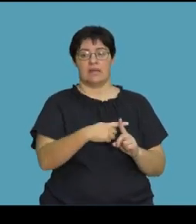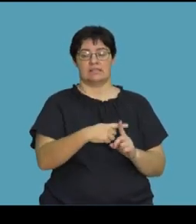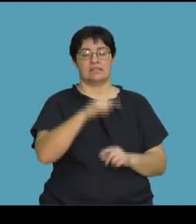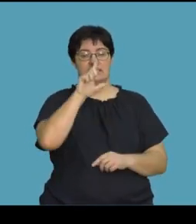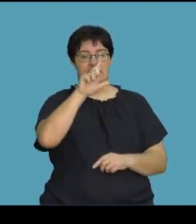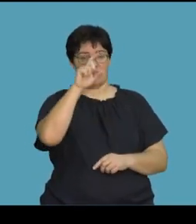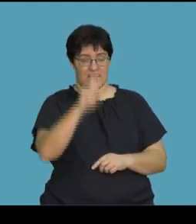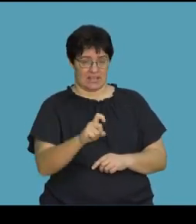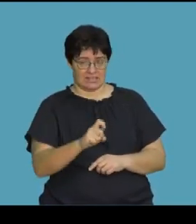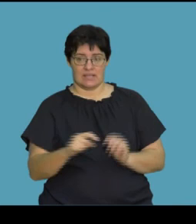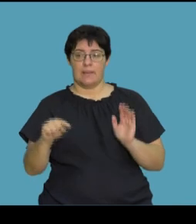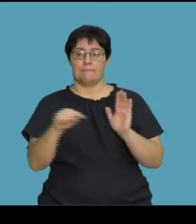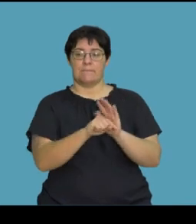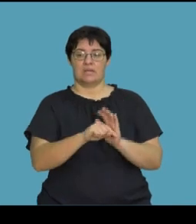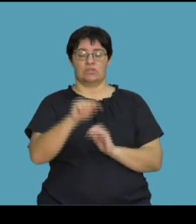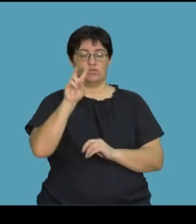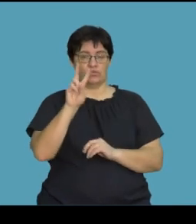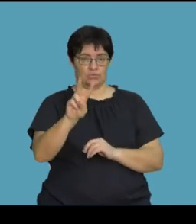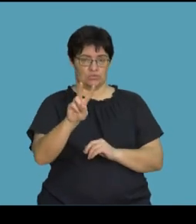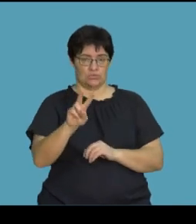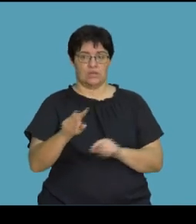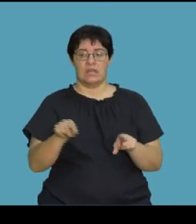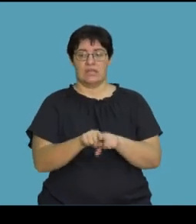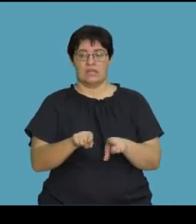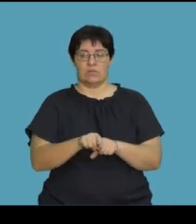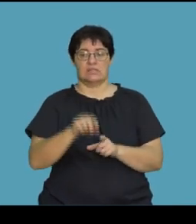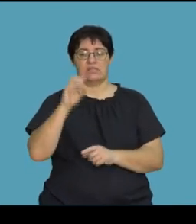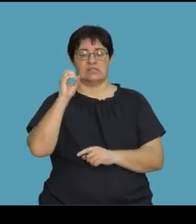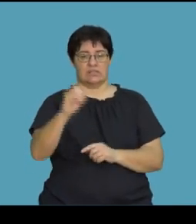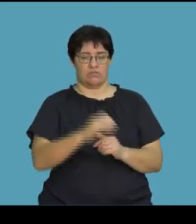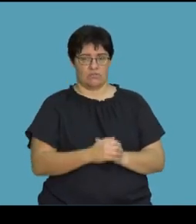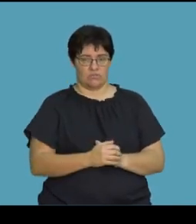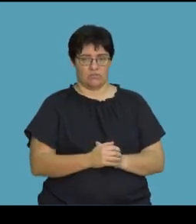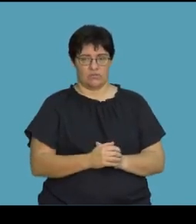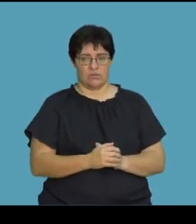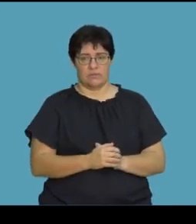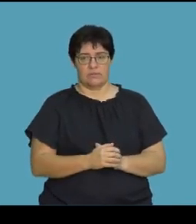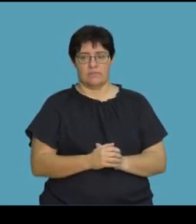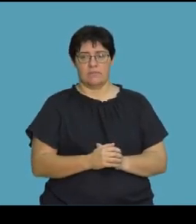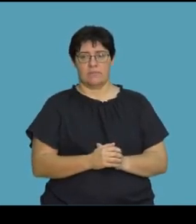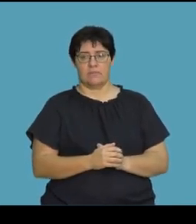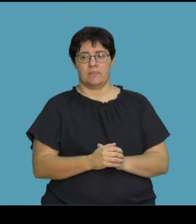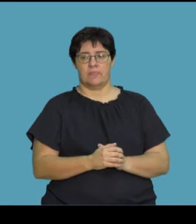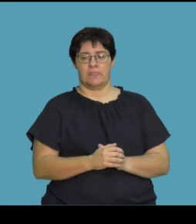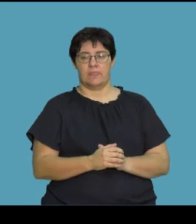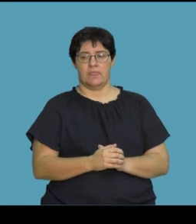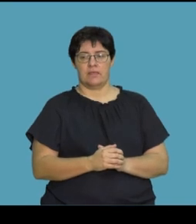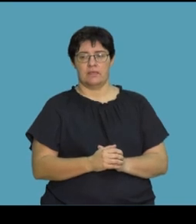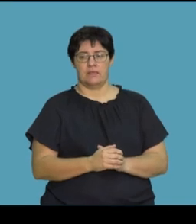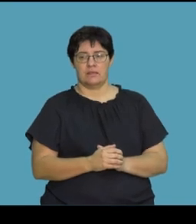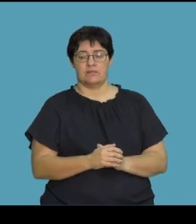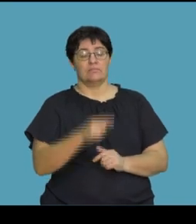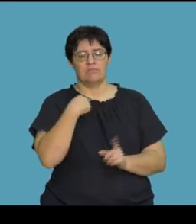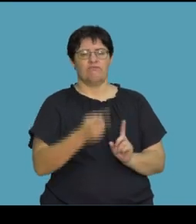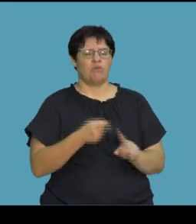plus 7x minus 2 equal to 0. I'm just rewriting it properly, right? But